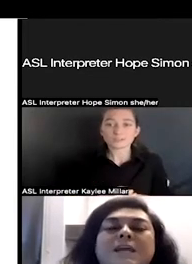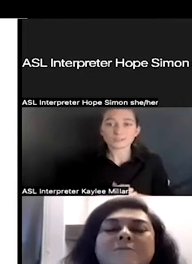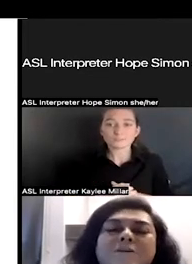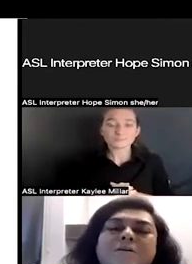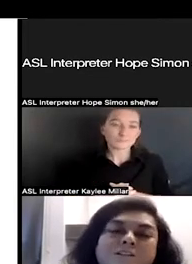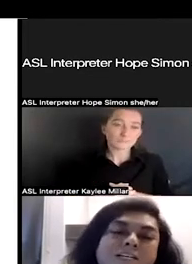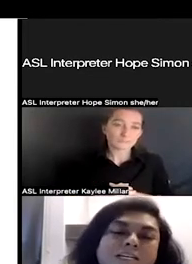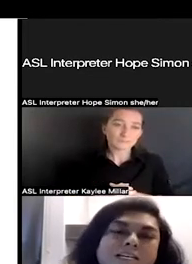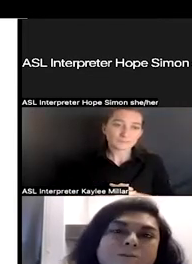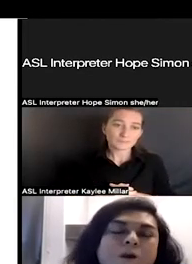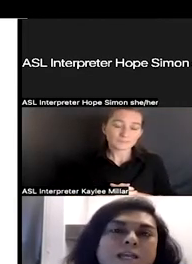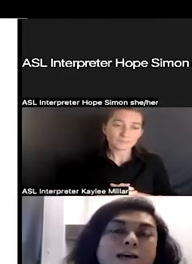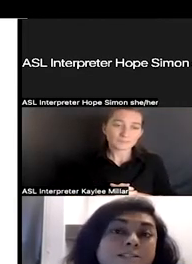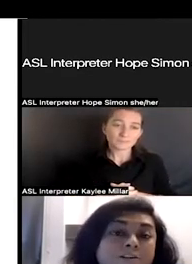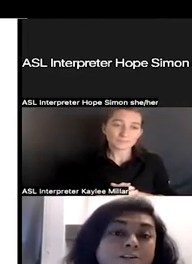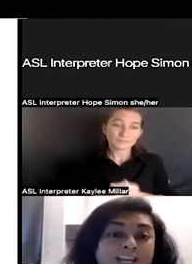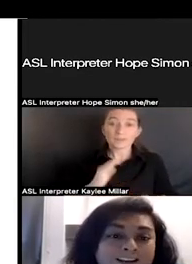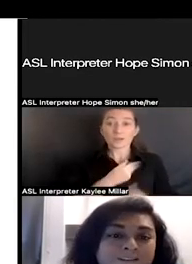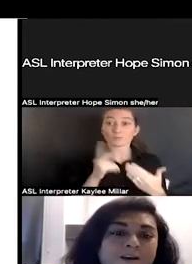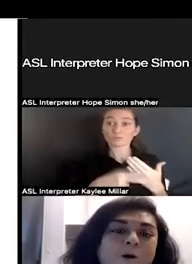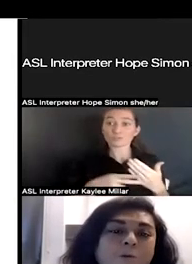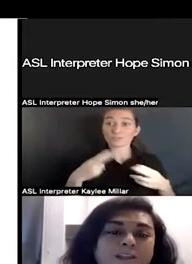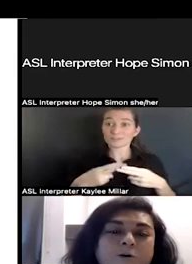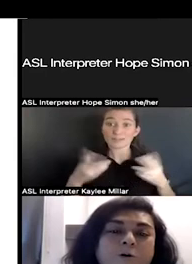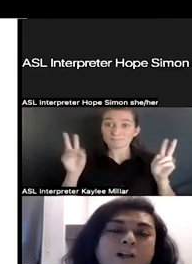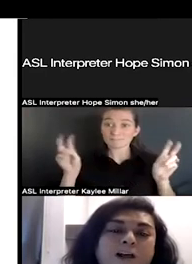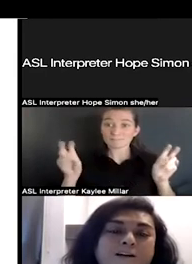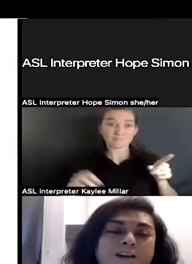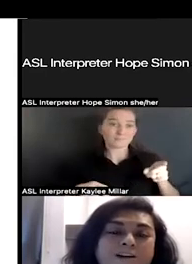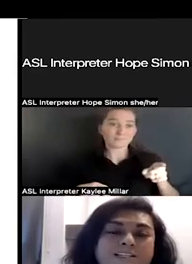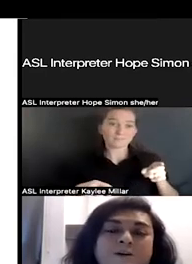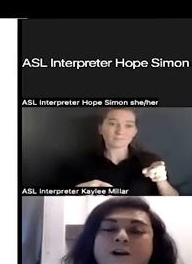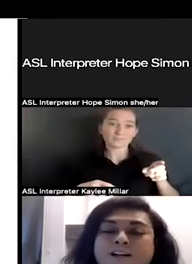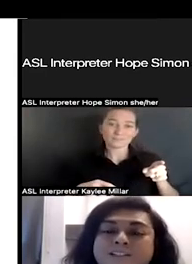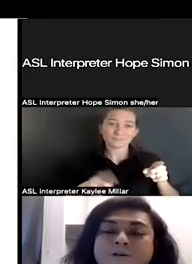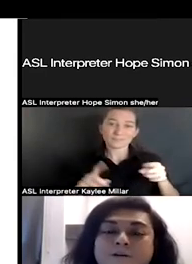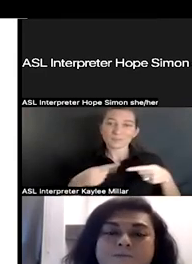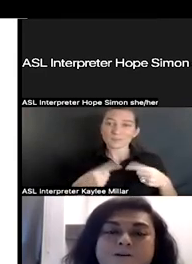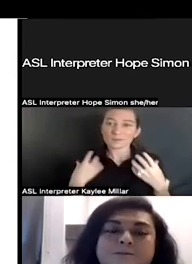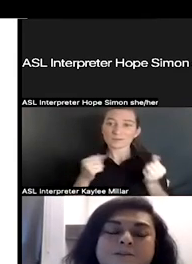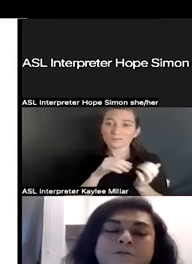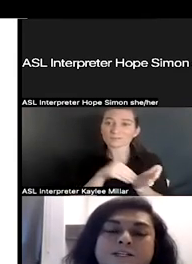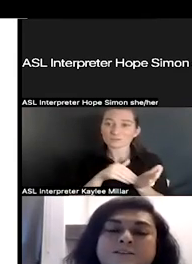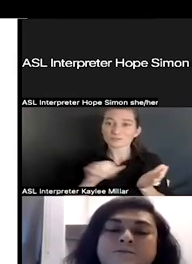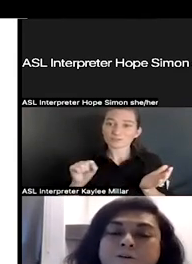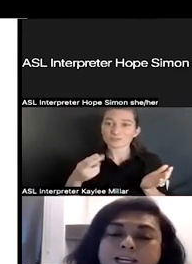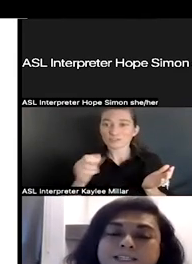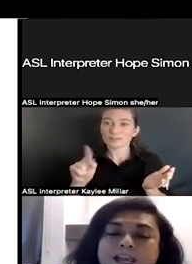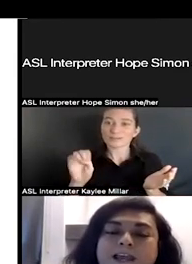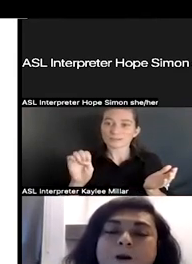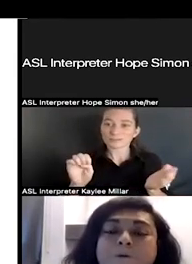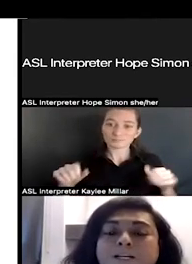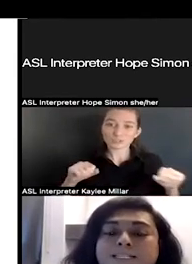So the name of our project is When Health Centers Shake, with the goal of increasing the awareness to our members about the risks of